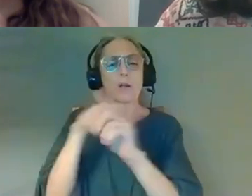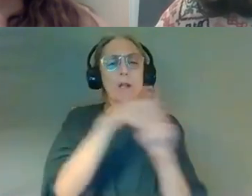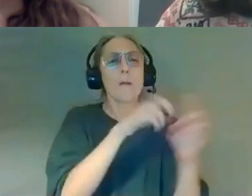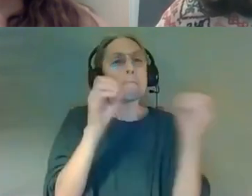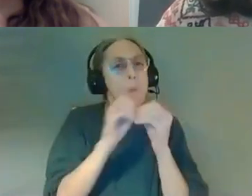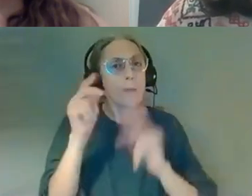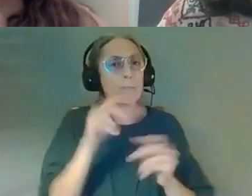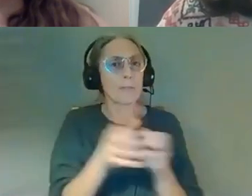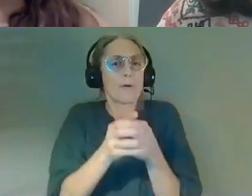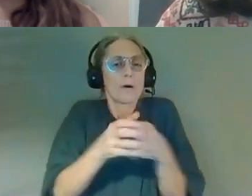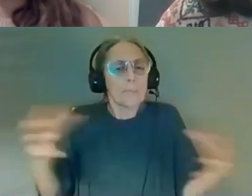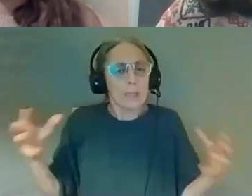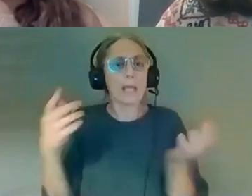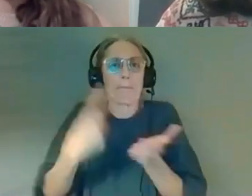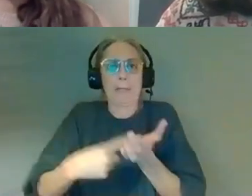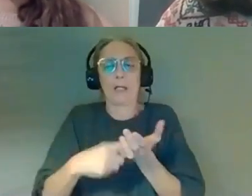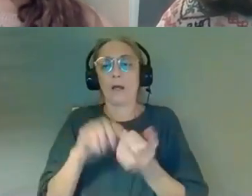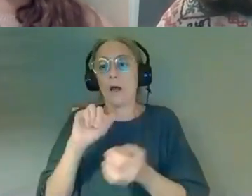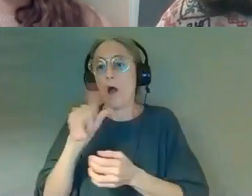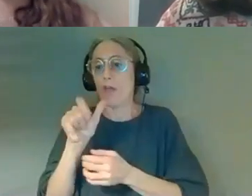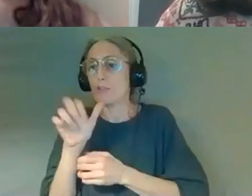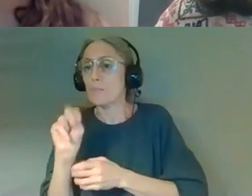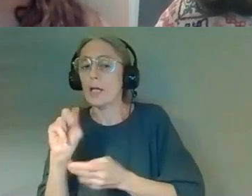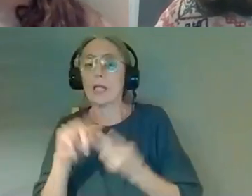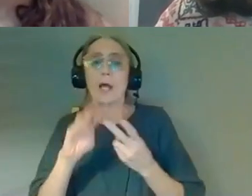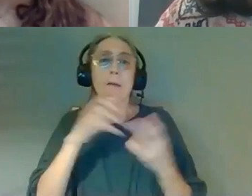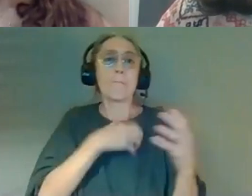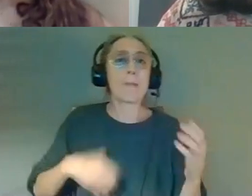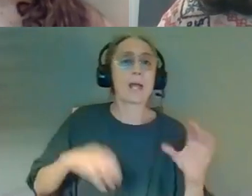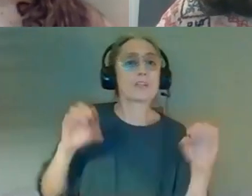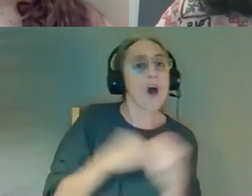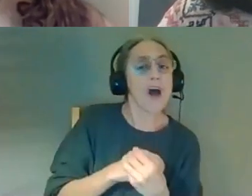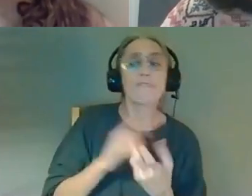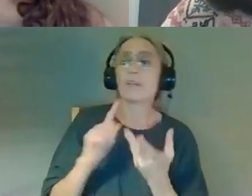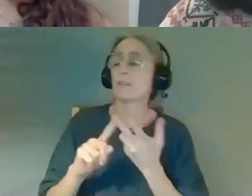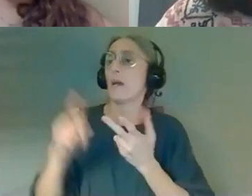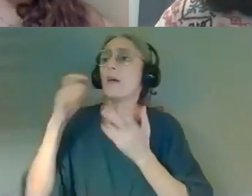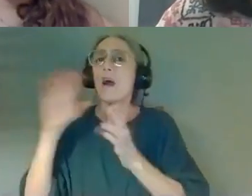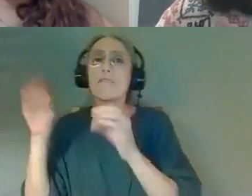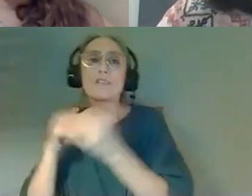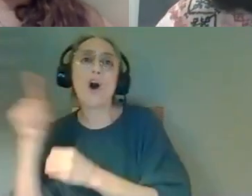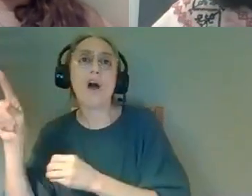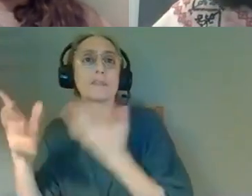from the mayor's office, somebody from the governor's office that handles transportation for both of them, okay?